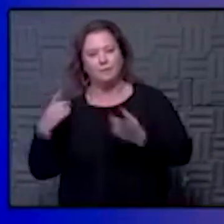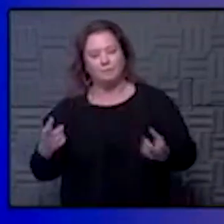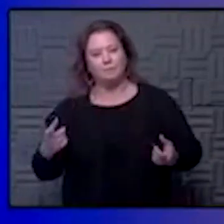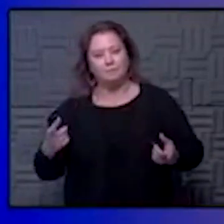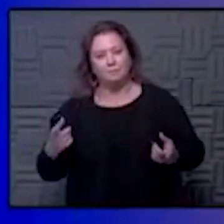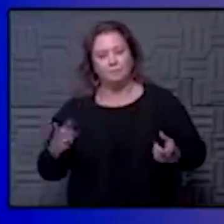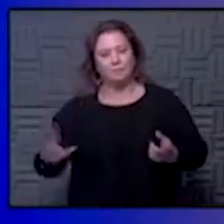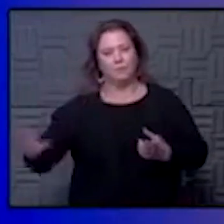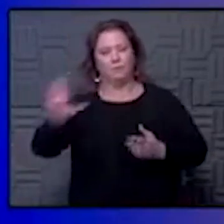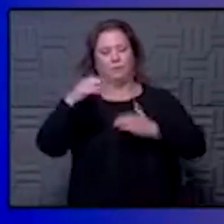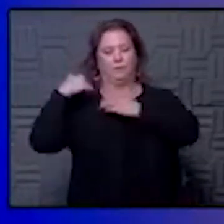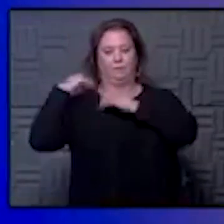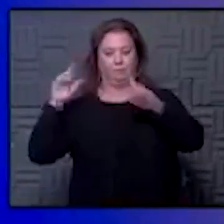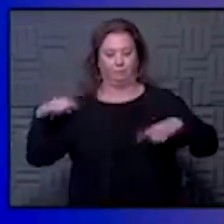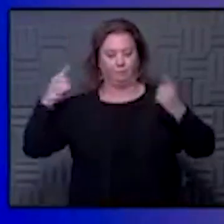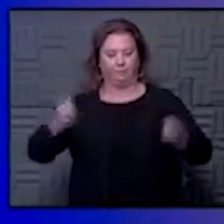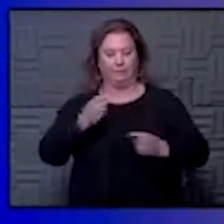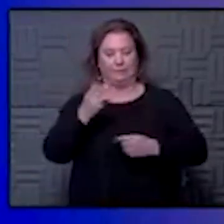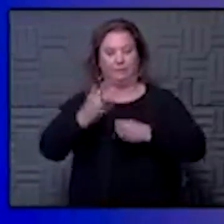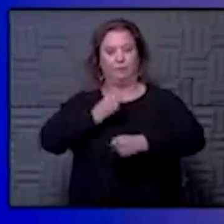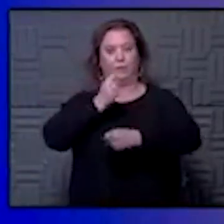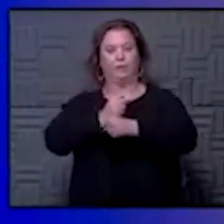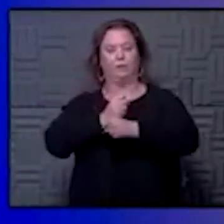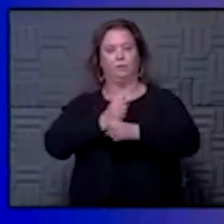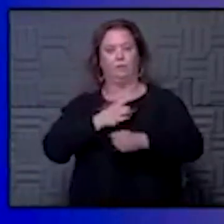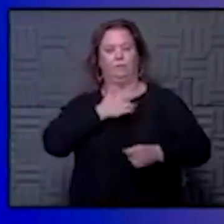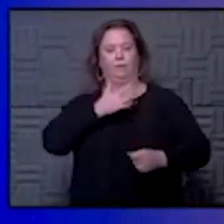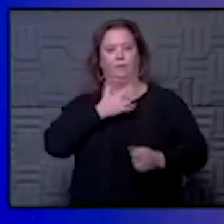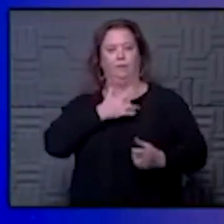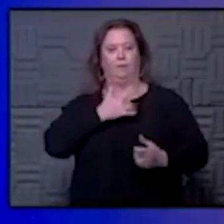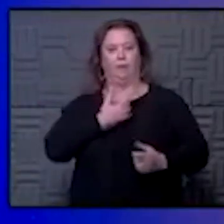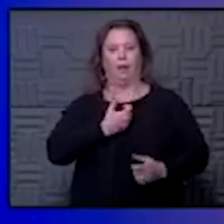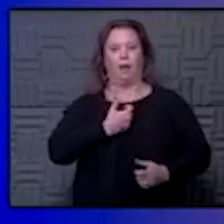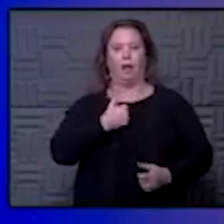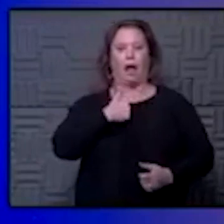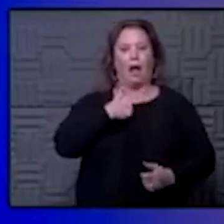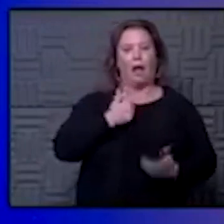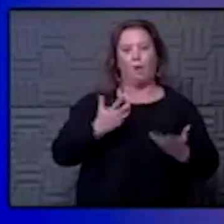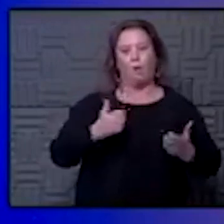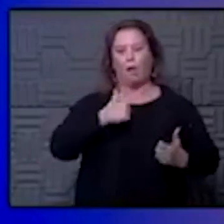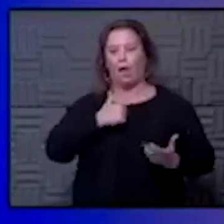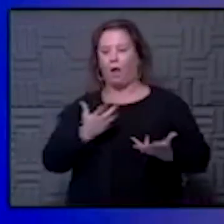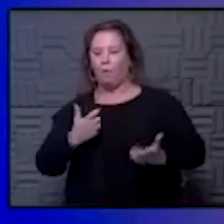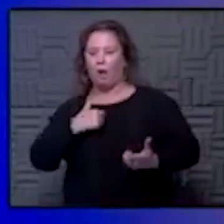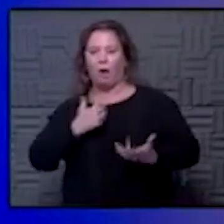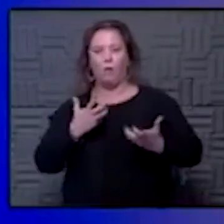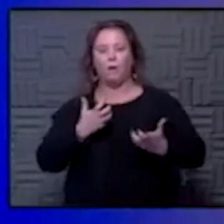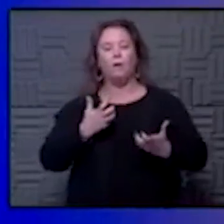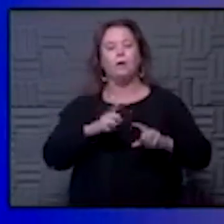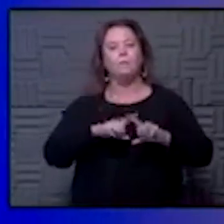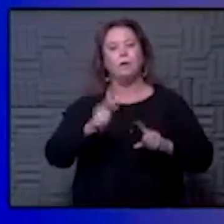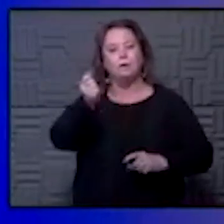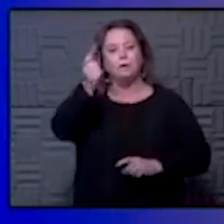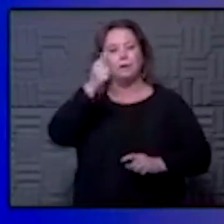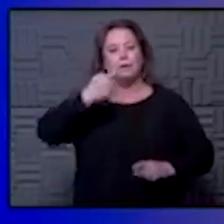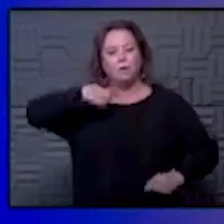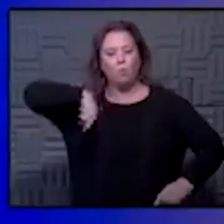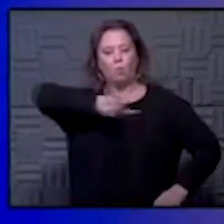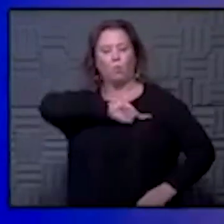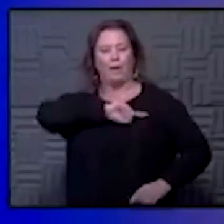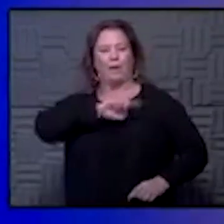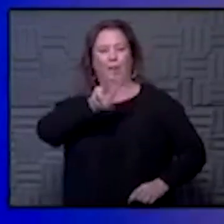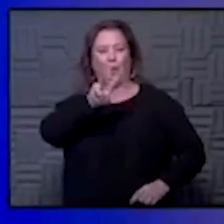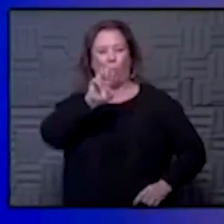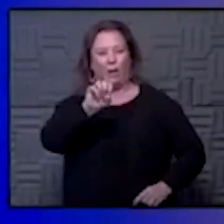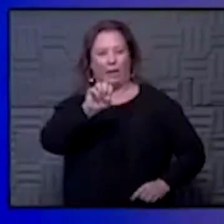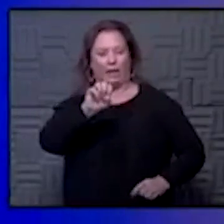even though, for the past few years, we've seen a lot of sense of I and me and what I want, it's we the people, and there still is that sense of duty out there.